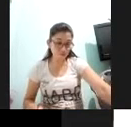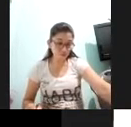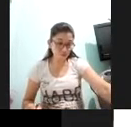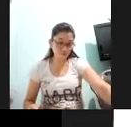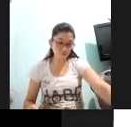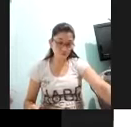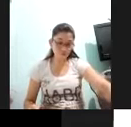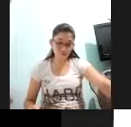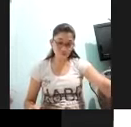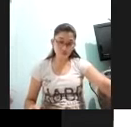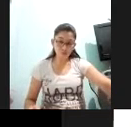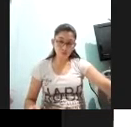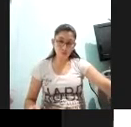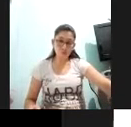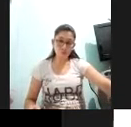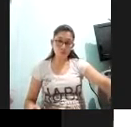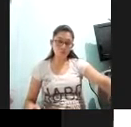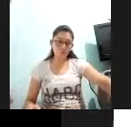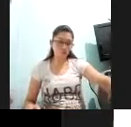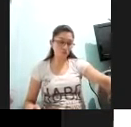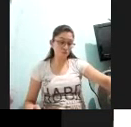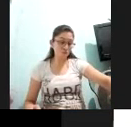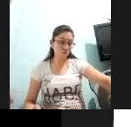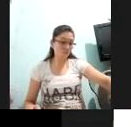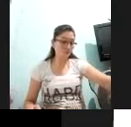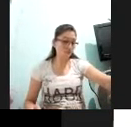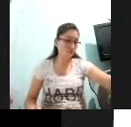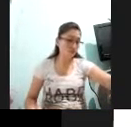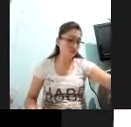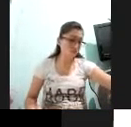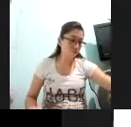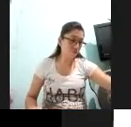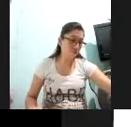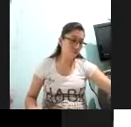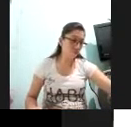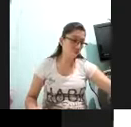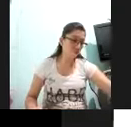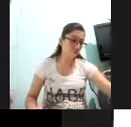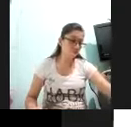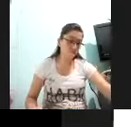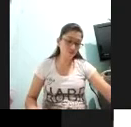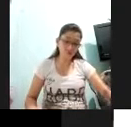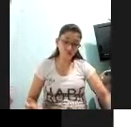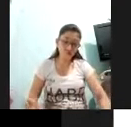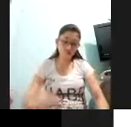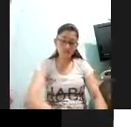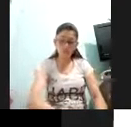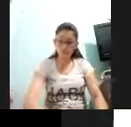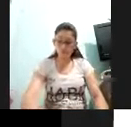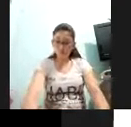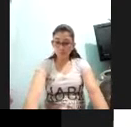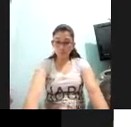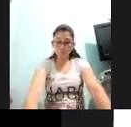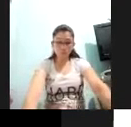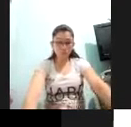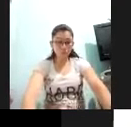E N J A M I N. Very good. Samuel,